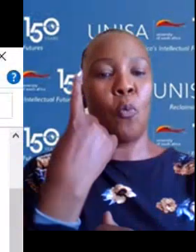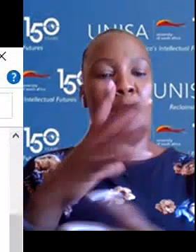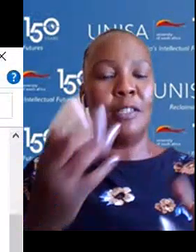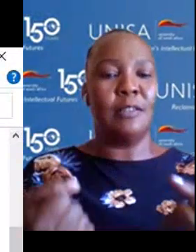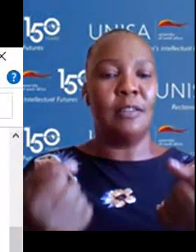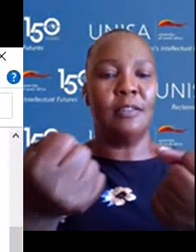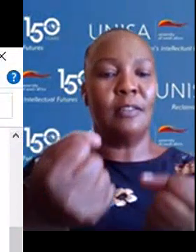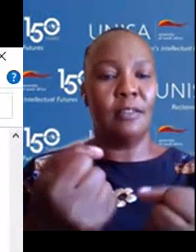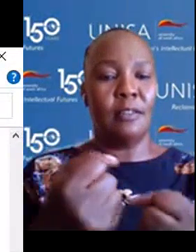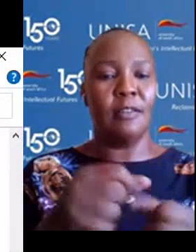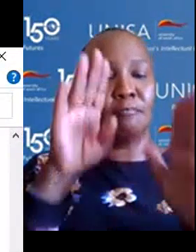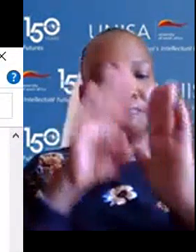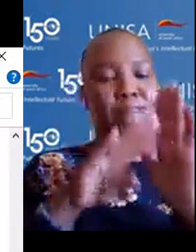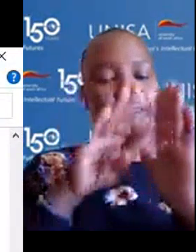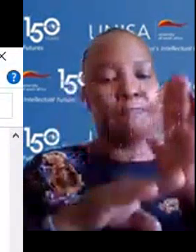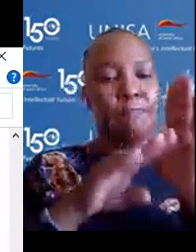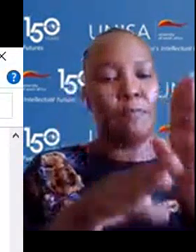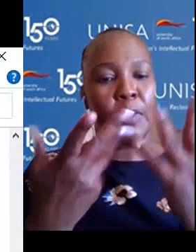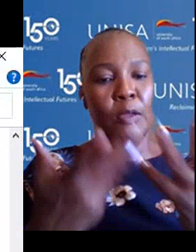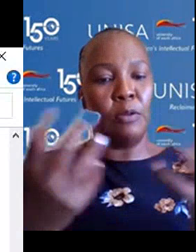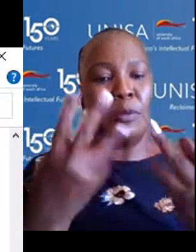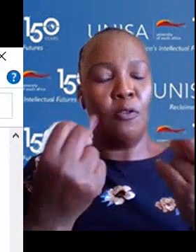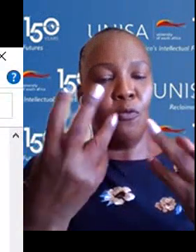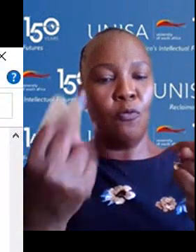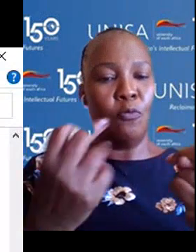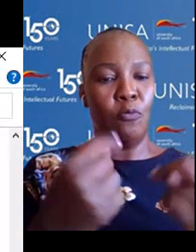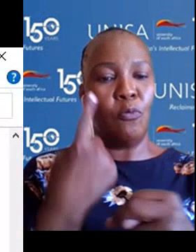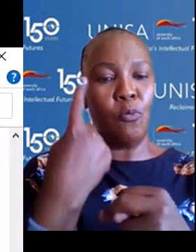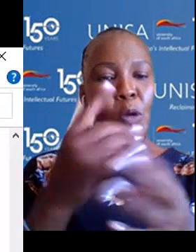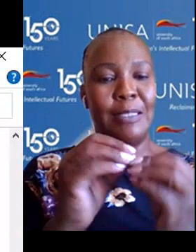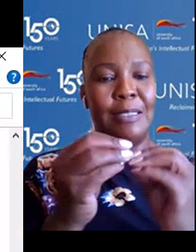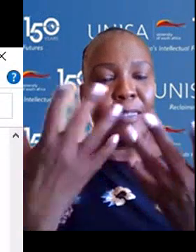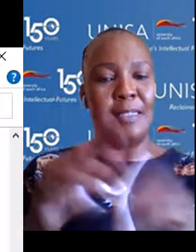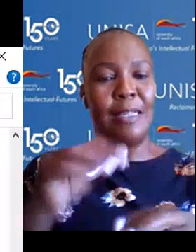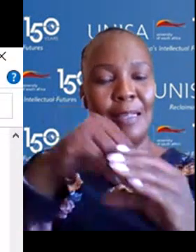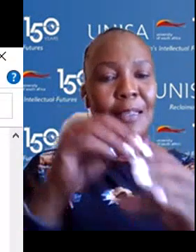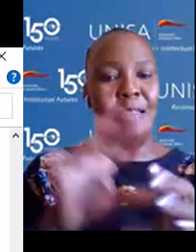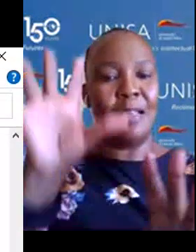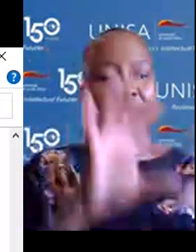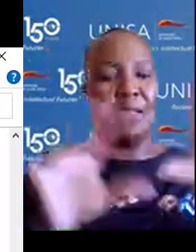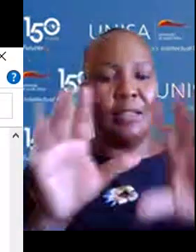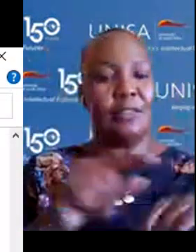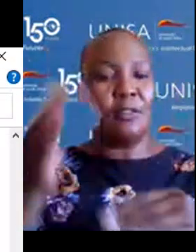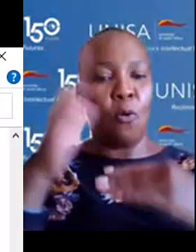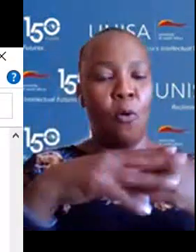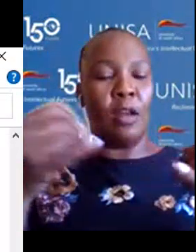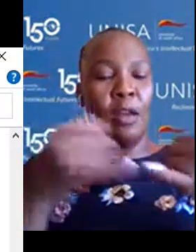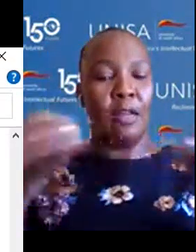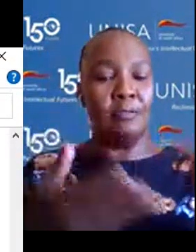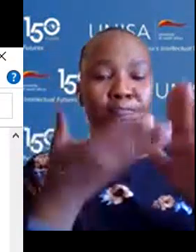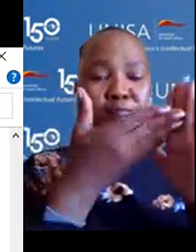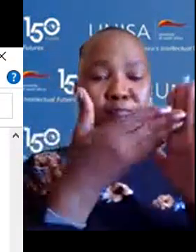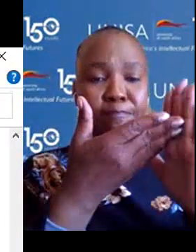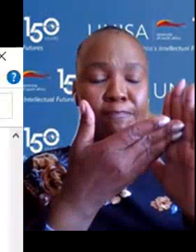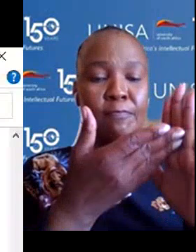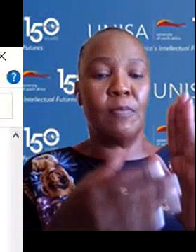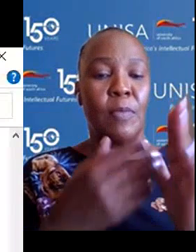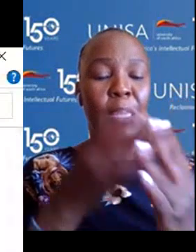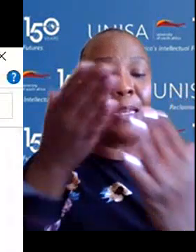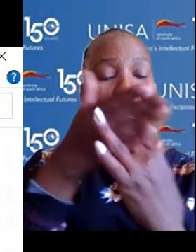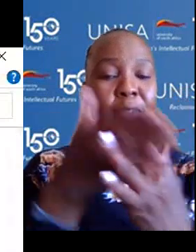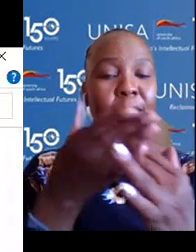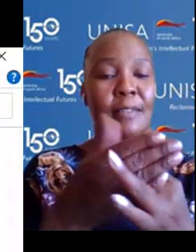look for it. Where is my new one that I created in the cloud? There it is, online. You see, there it is. On my desktop, I can access it.